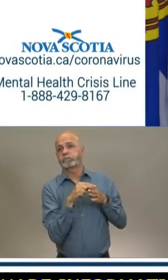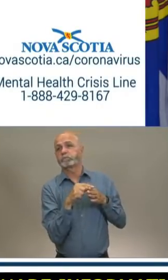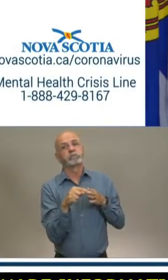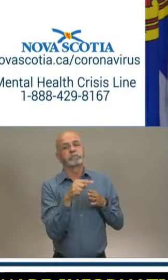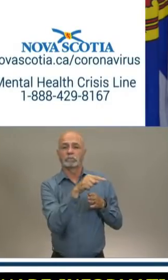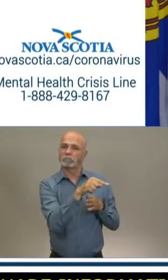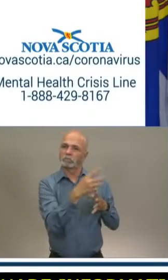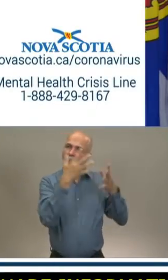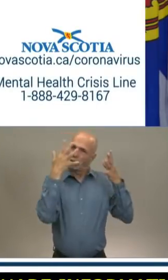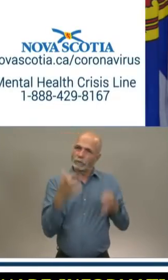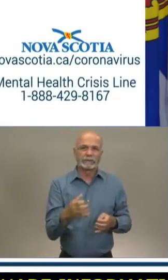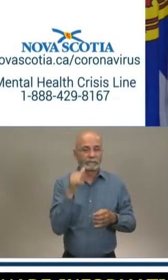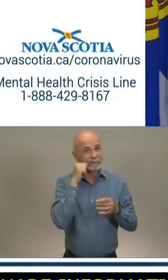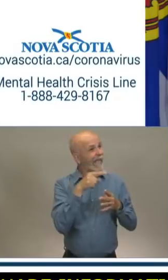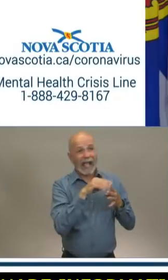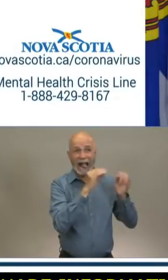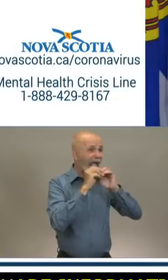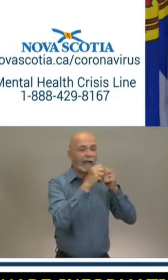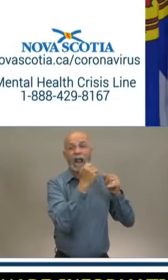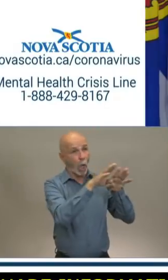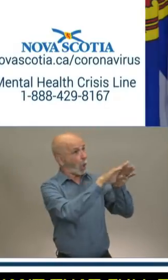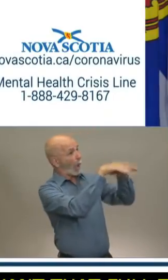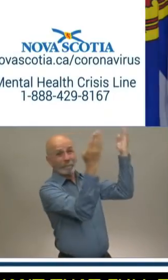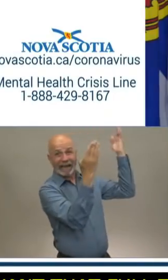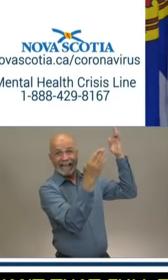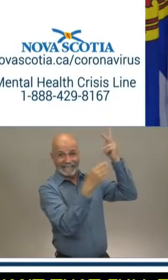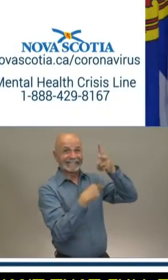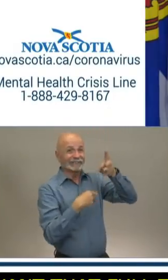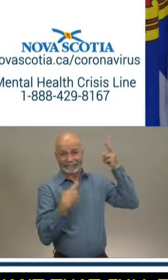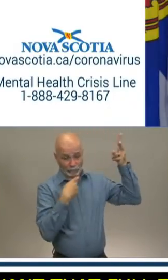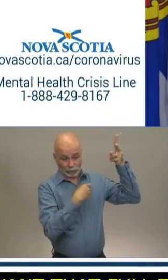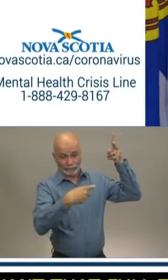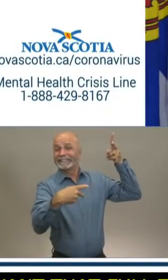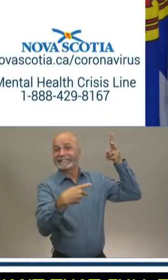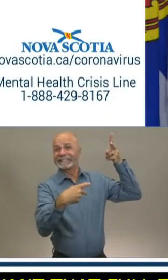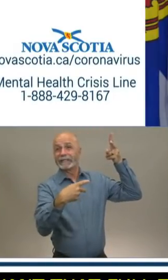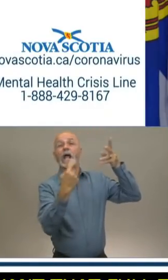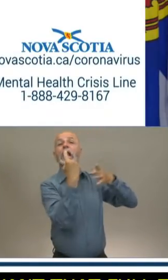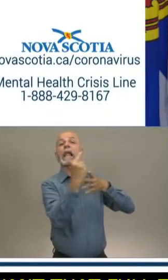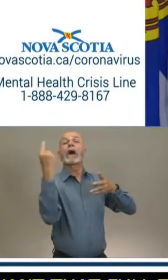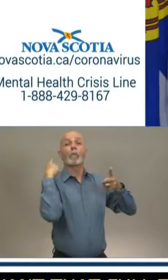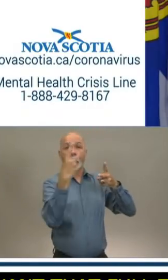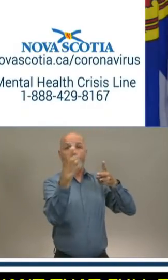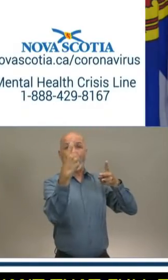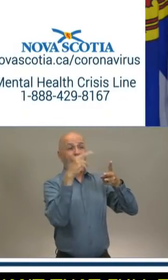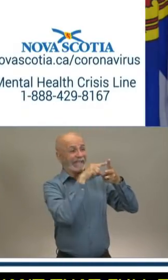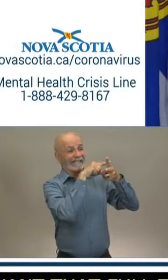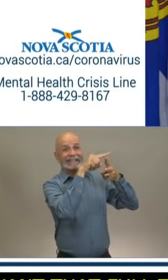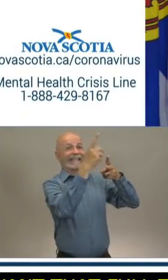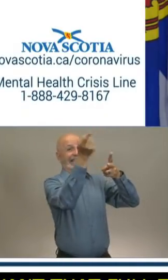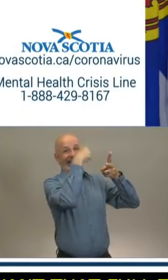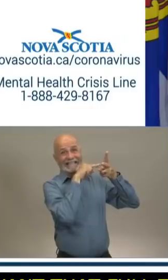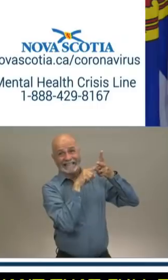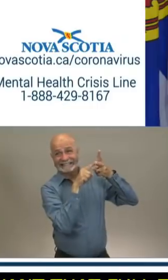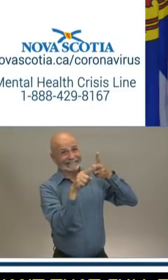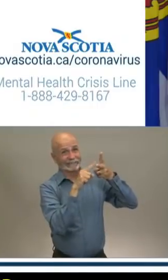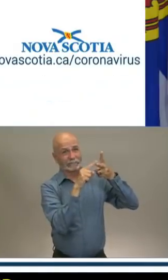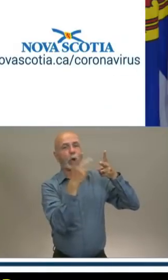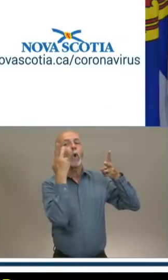from when they opened up, but I think that we all respect the different opinions on the opening